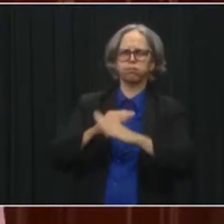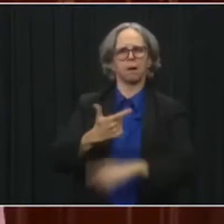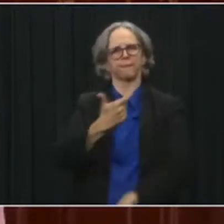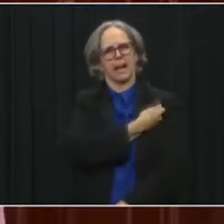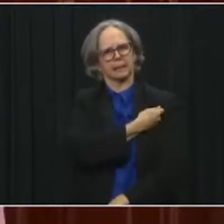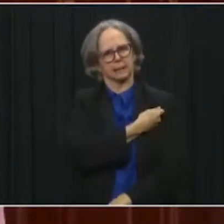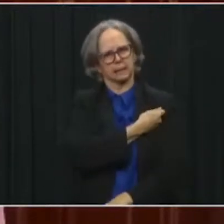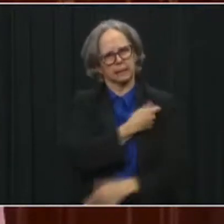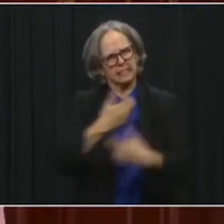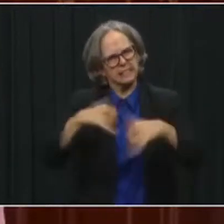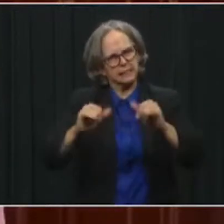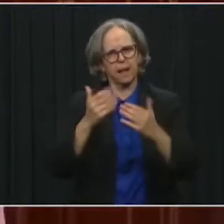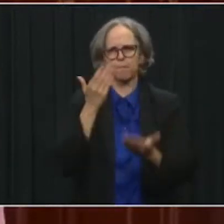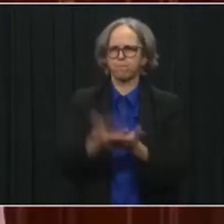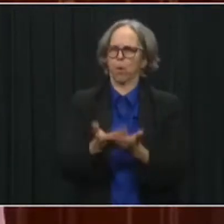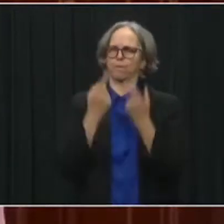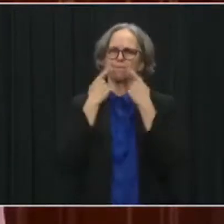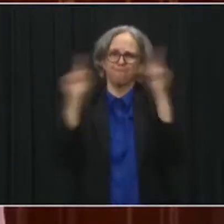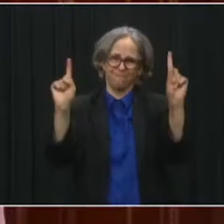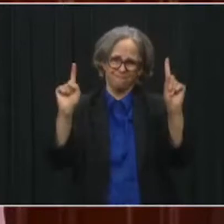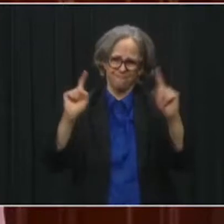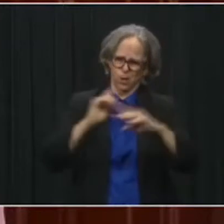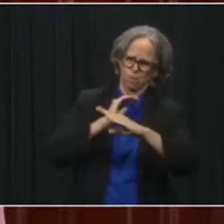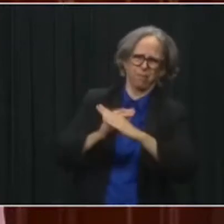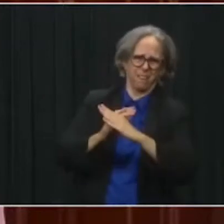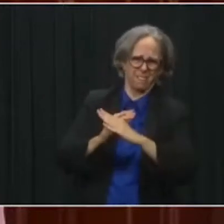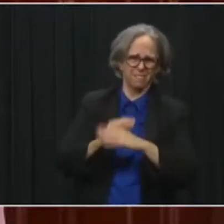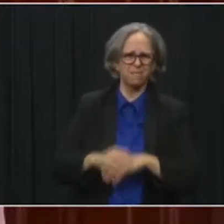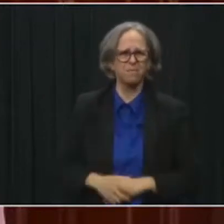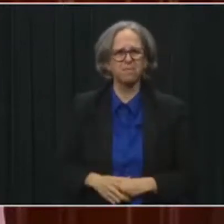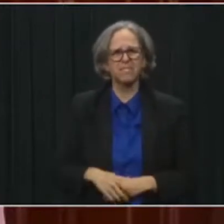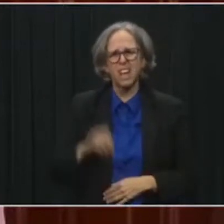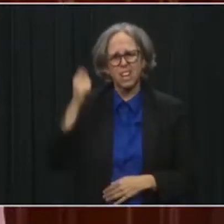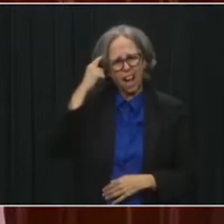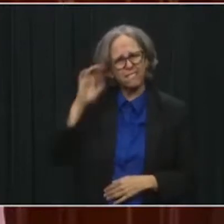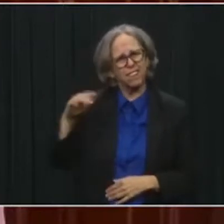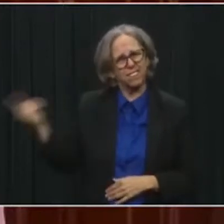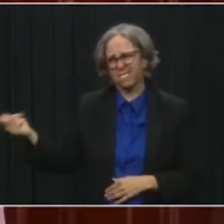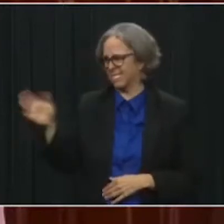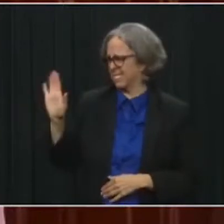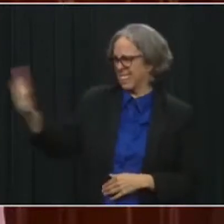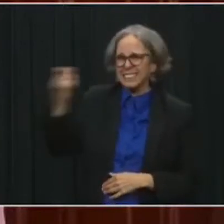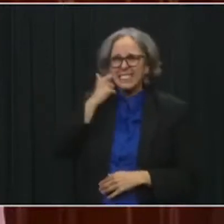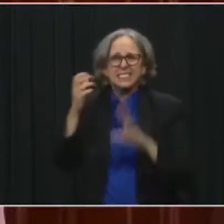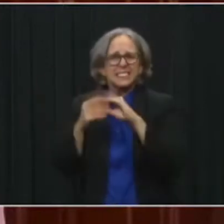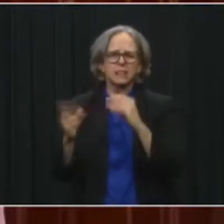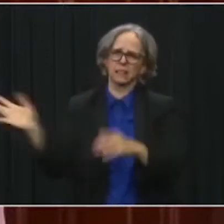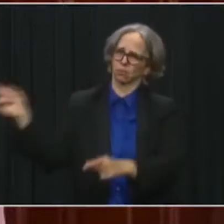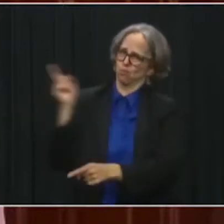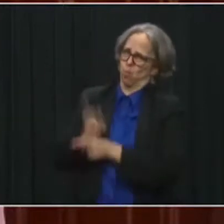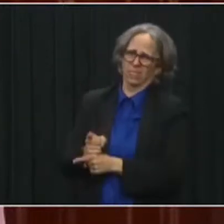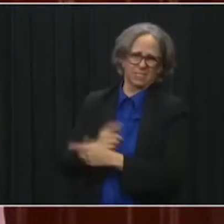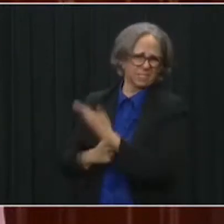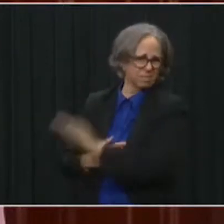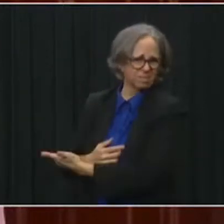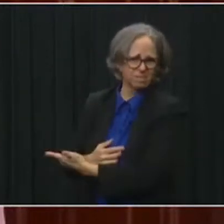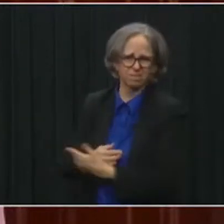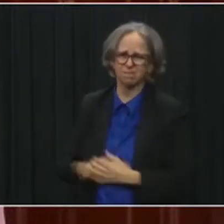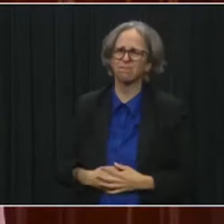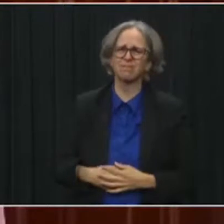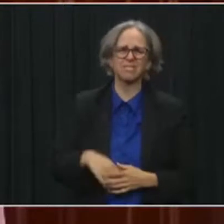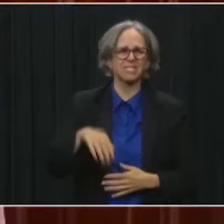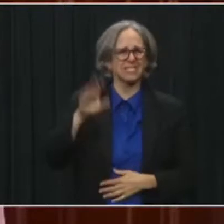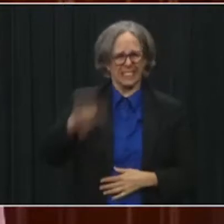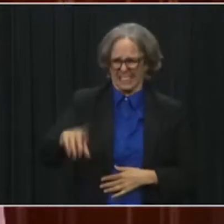is absolutely right that as a result of Delta, Delta has created 2